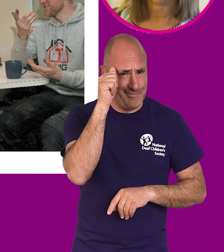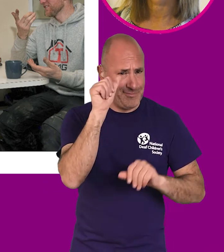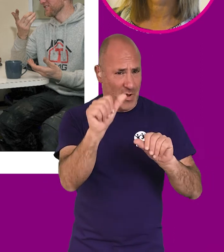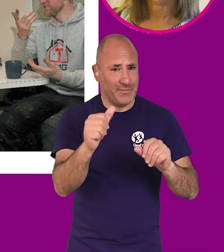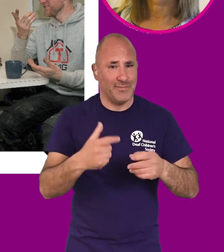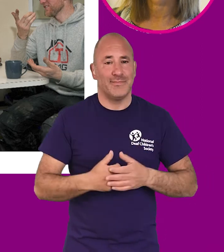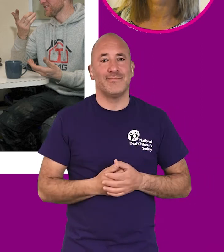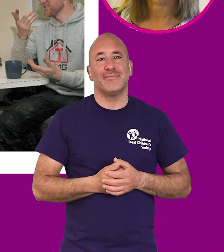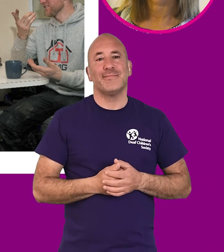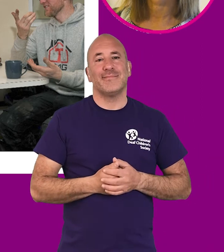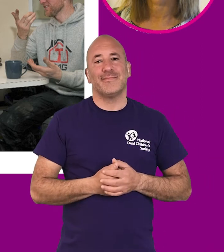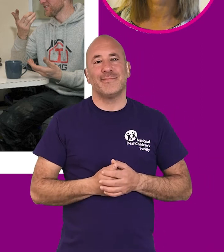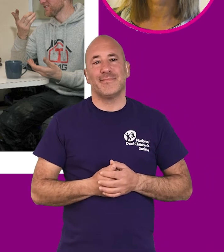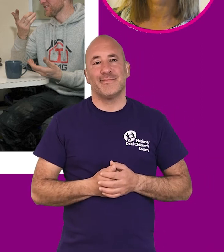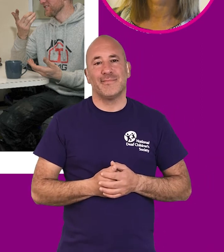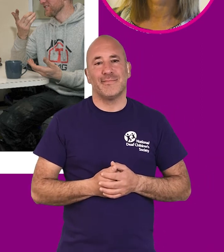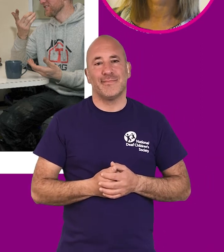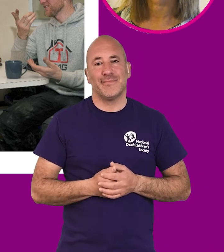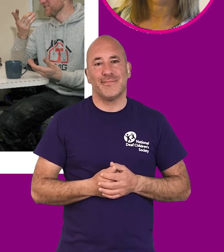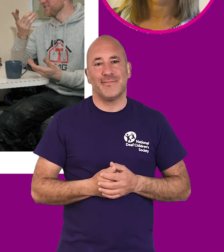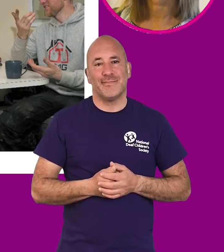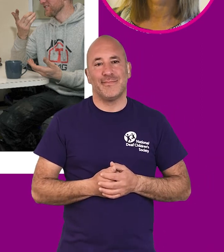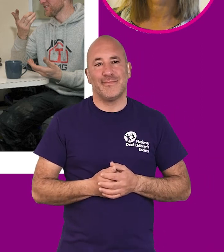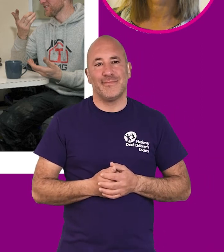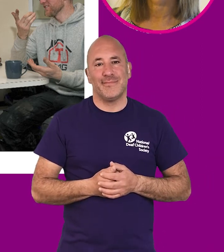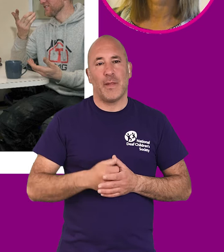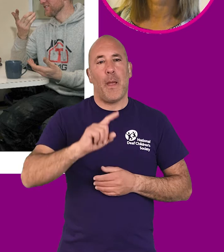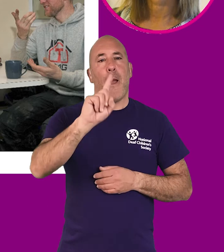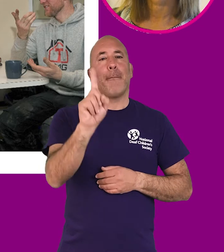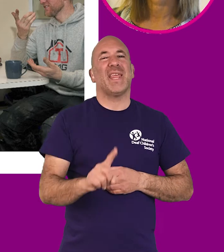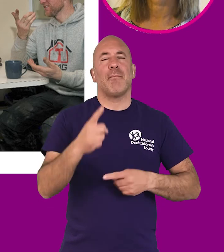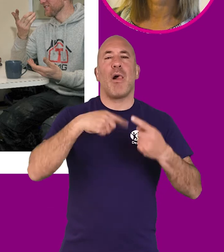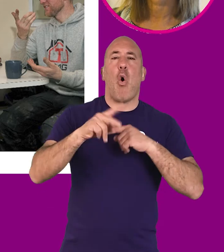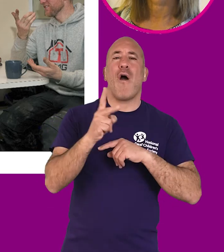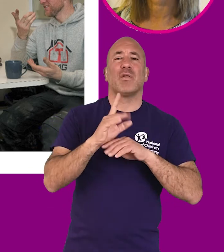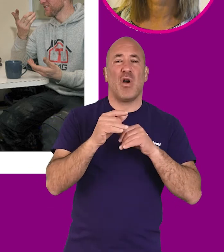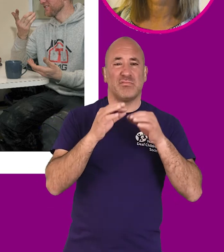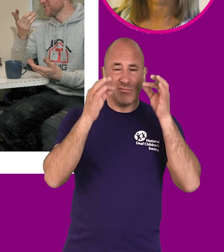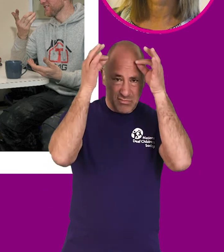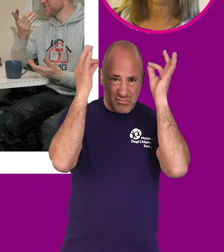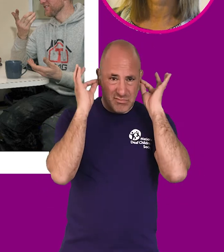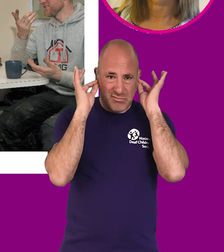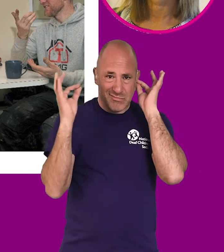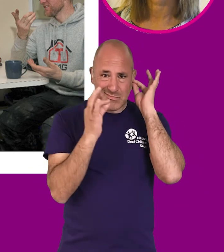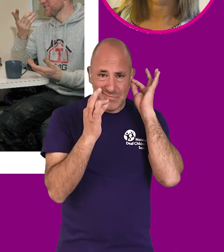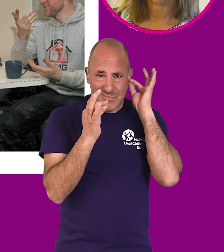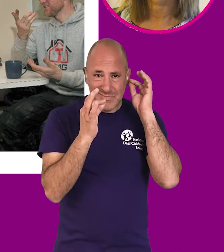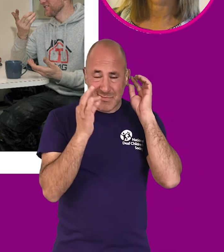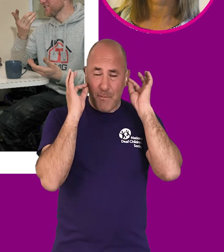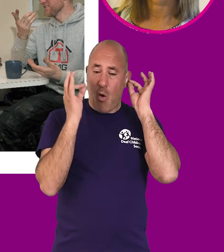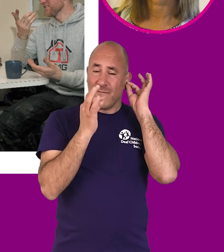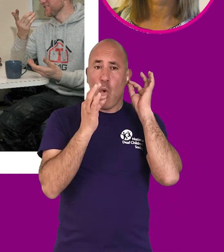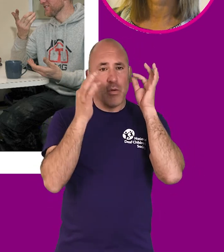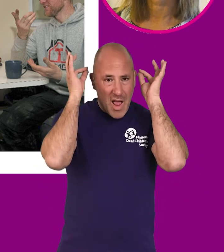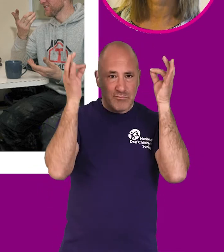things. People often will wear a headset with microphone, which does sometimes help cut down on